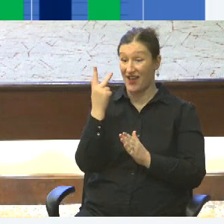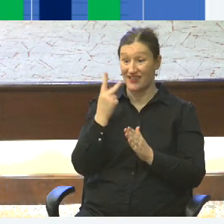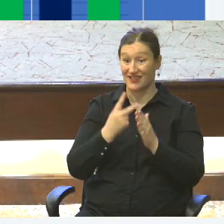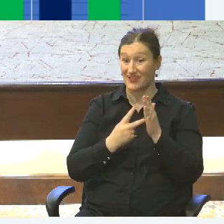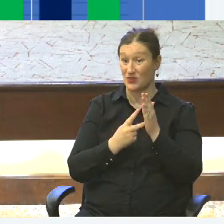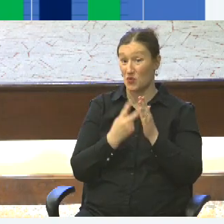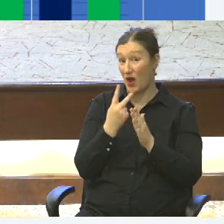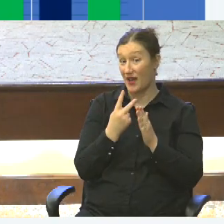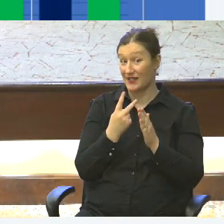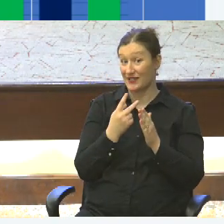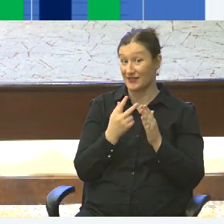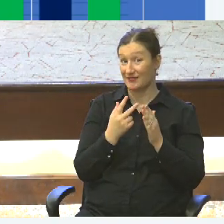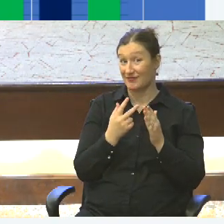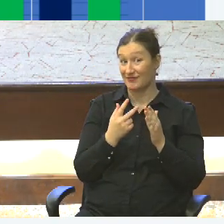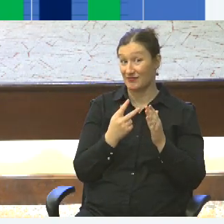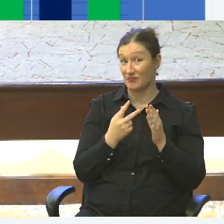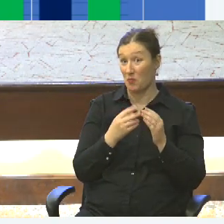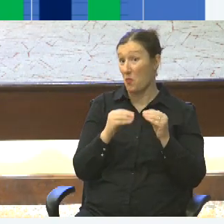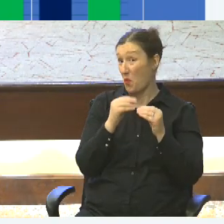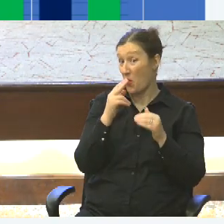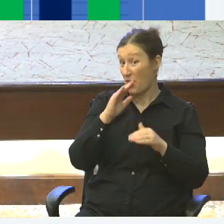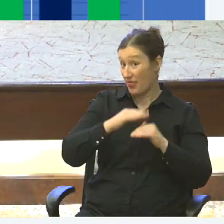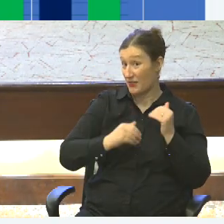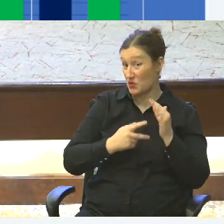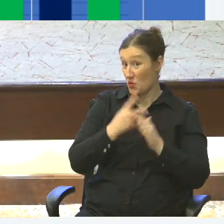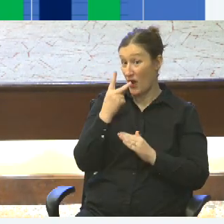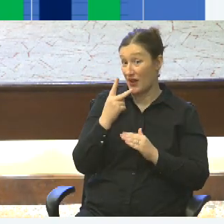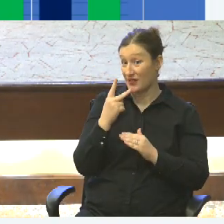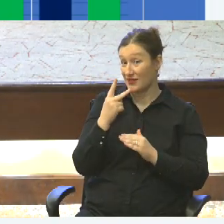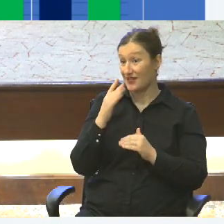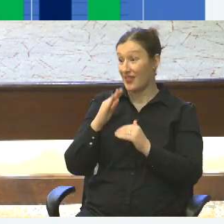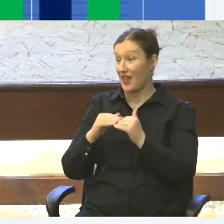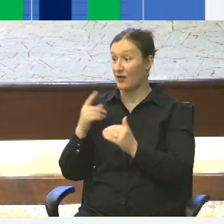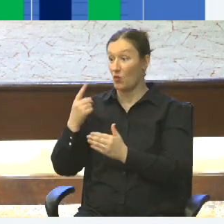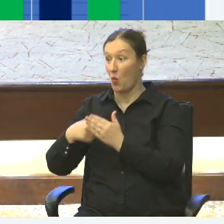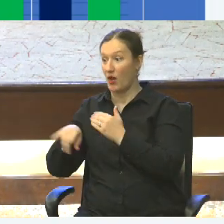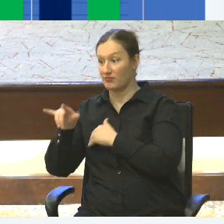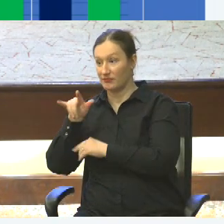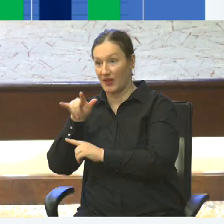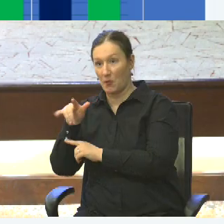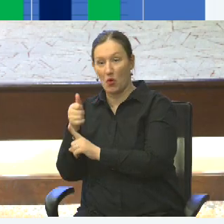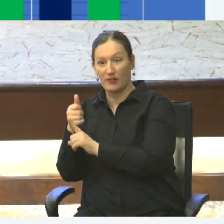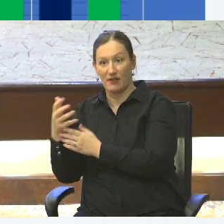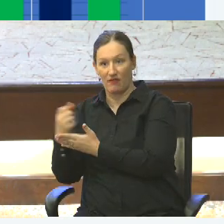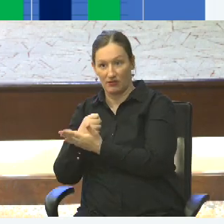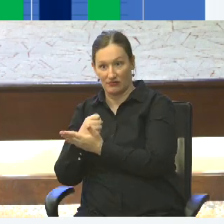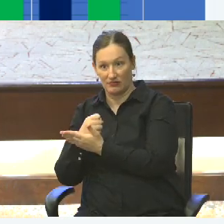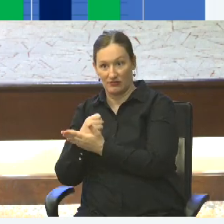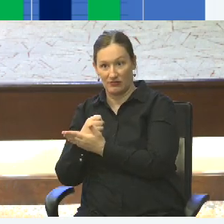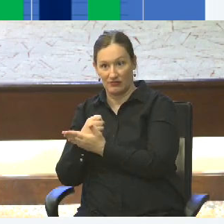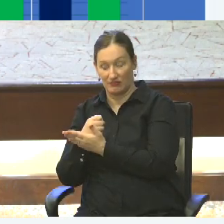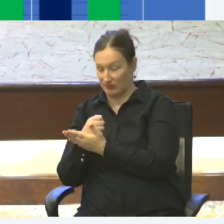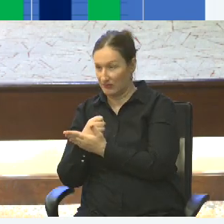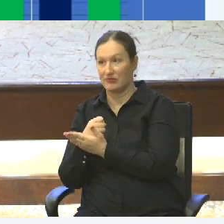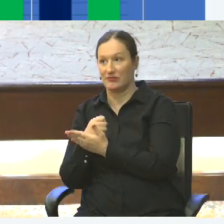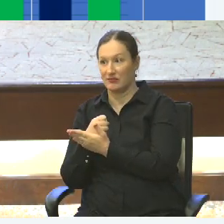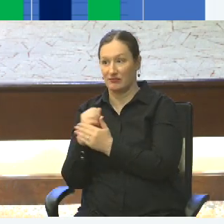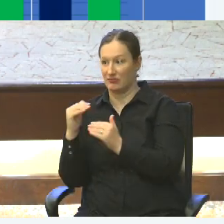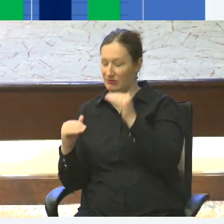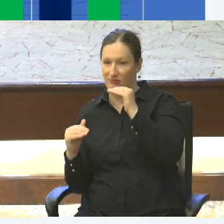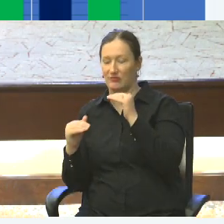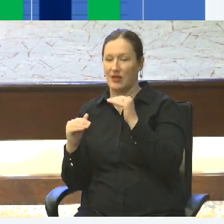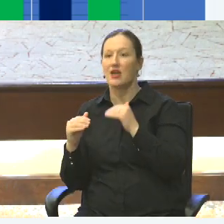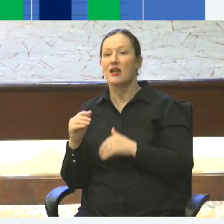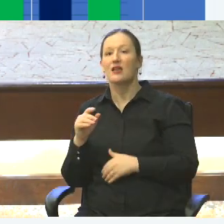than twice what the airport is actually bringing in revenue. And one of the difficult things, as Mr. Ford kind of mentioned